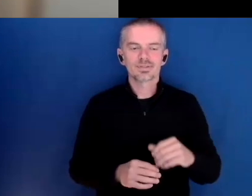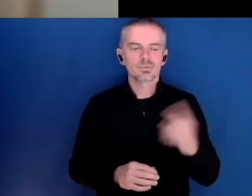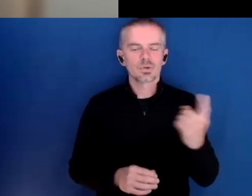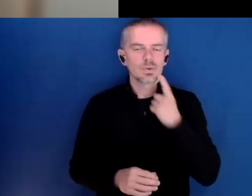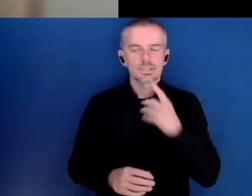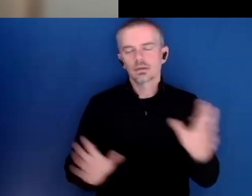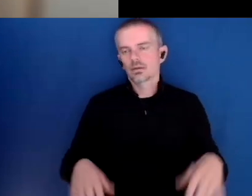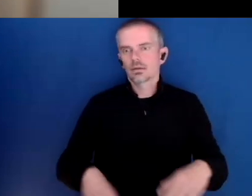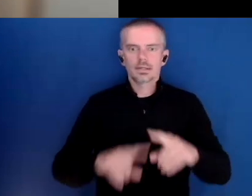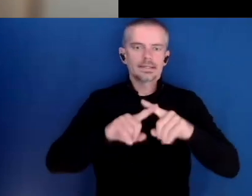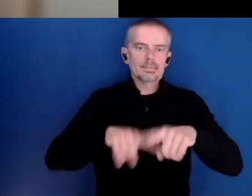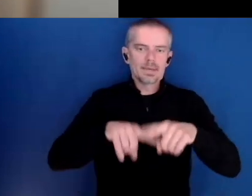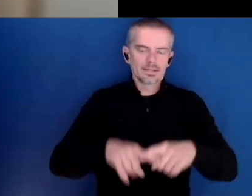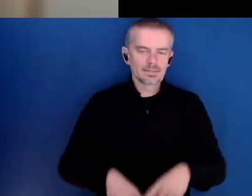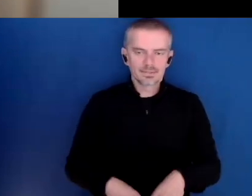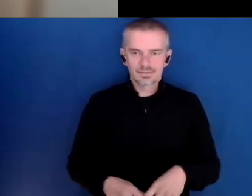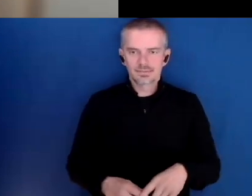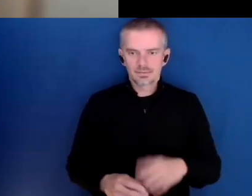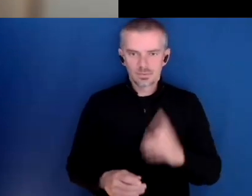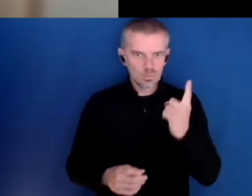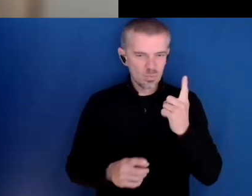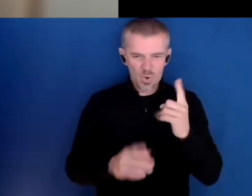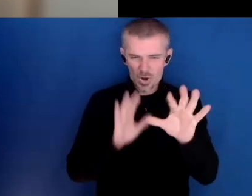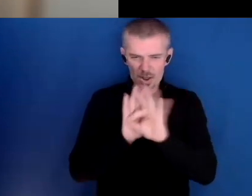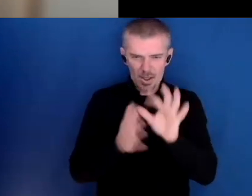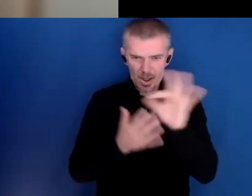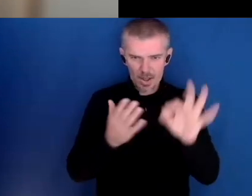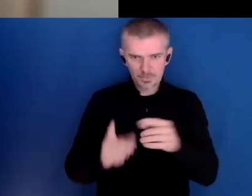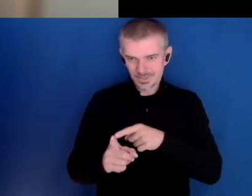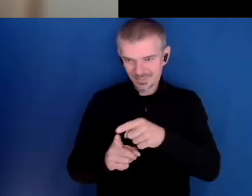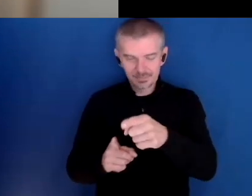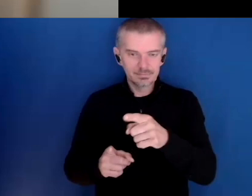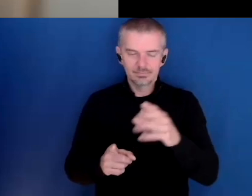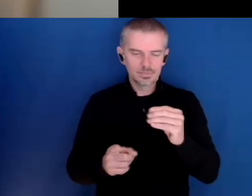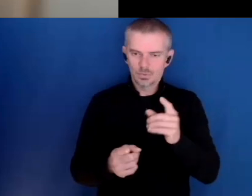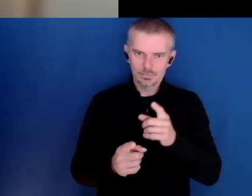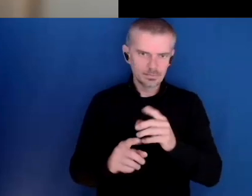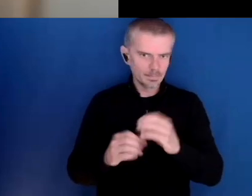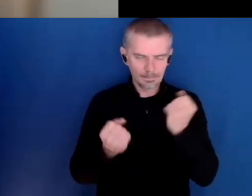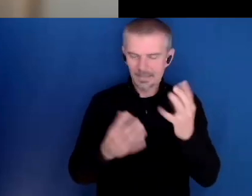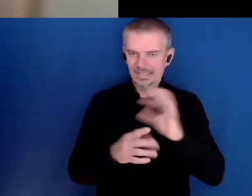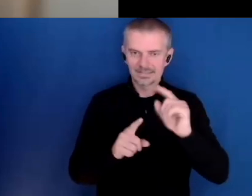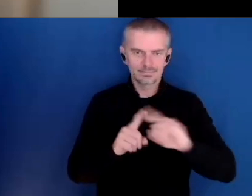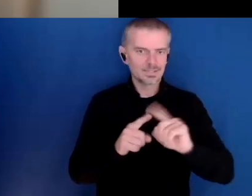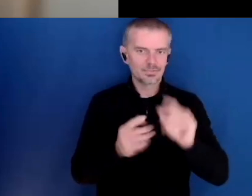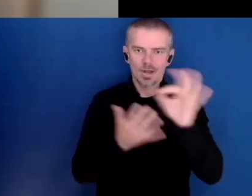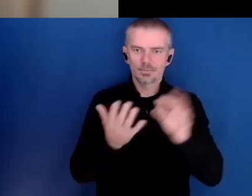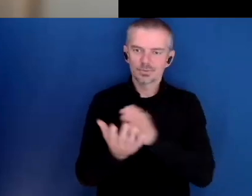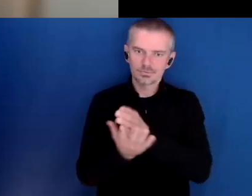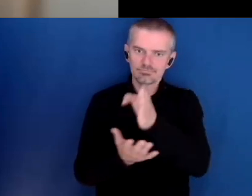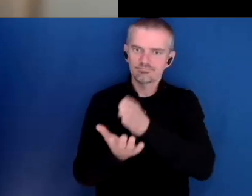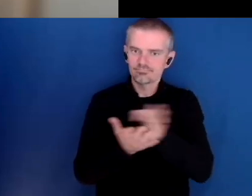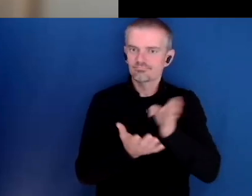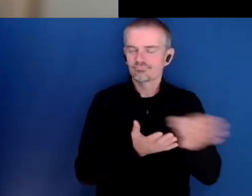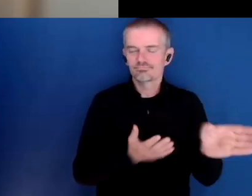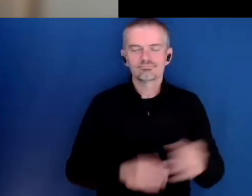And there's always more than one way to add to get the number 10. So we've got a variety of options, and it just comes